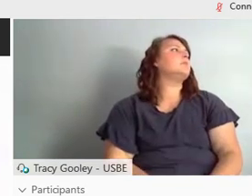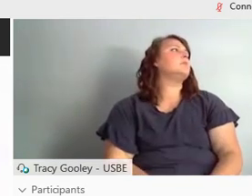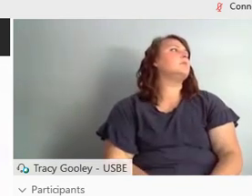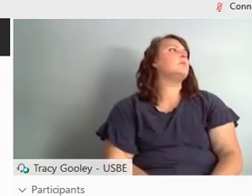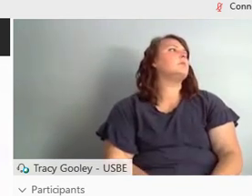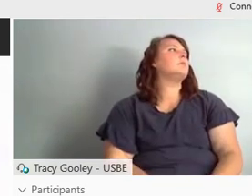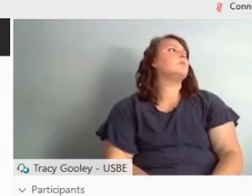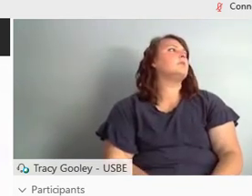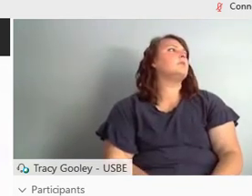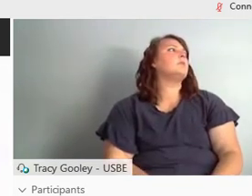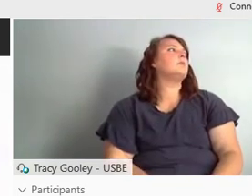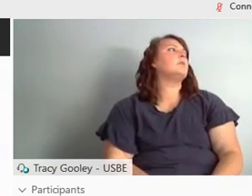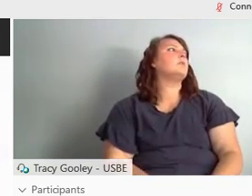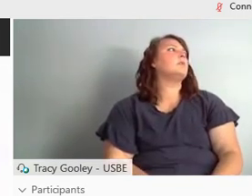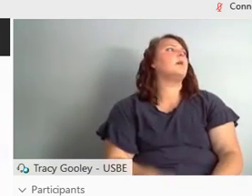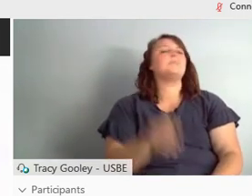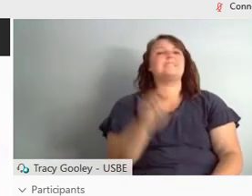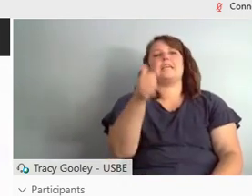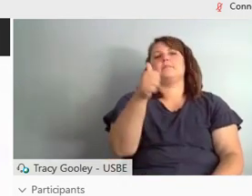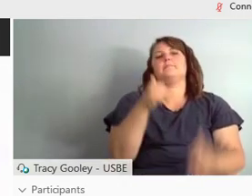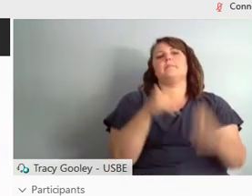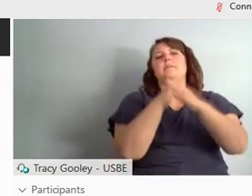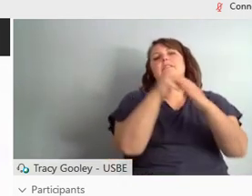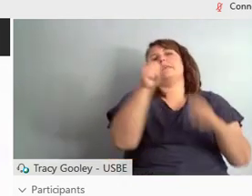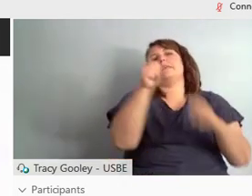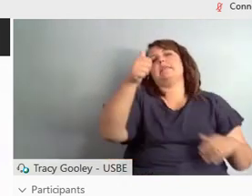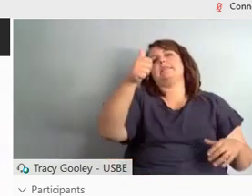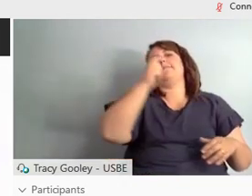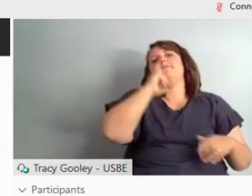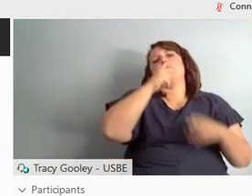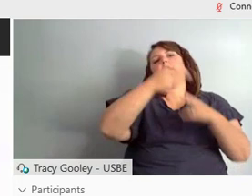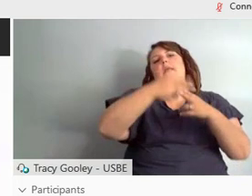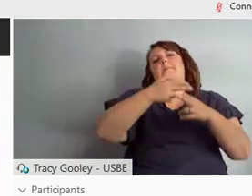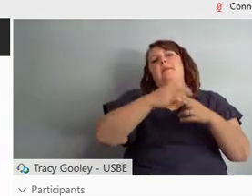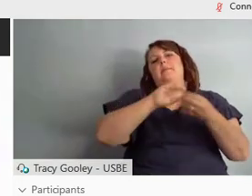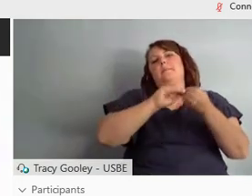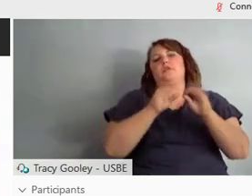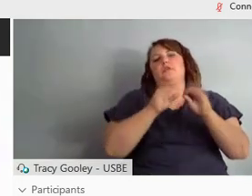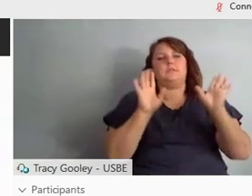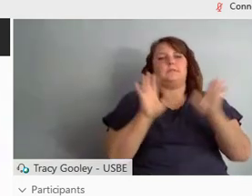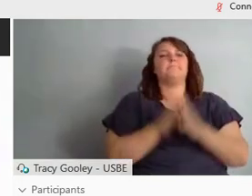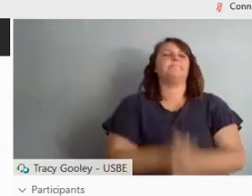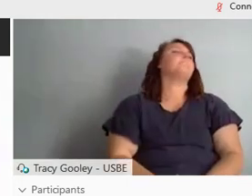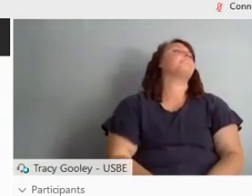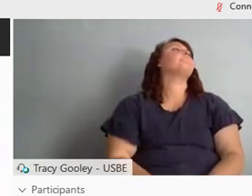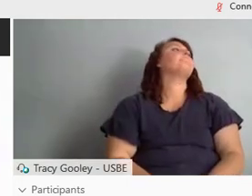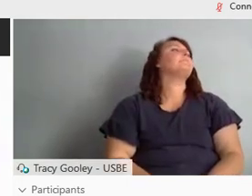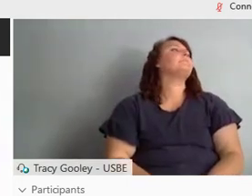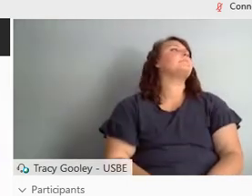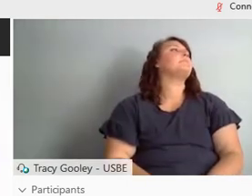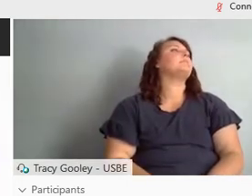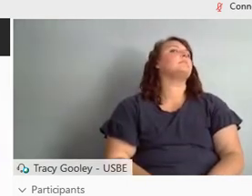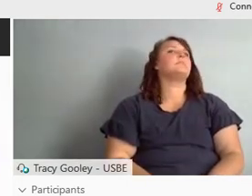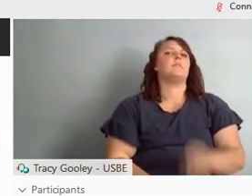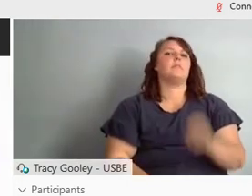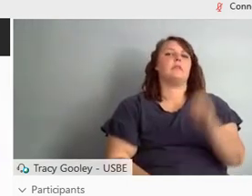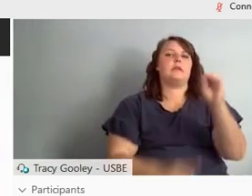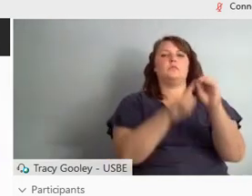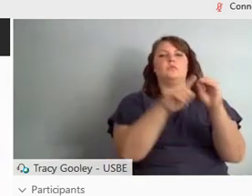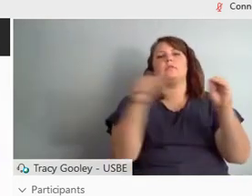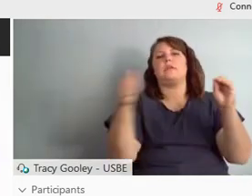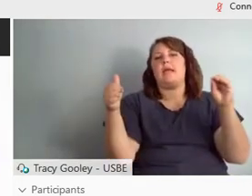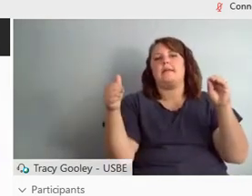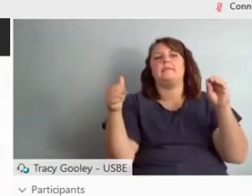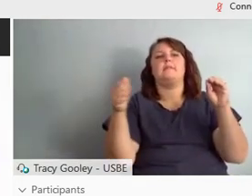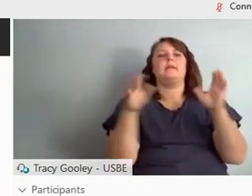question. It's up to 10. Yes, it is up to 10 for naming numbers, 0 to 10,